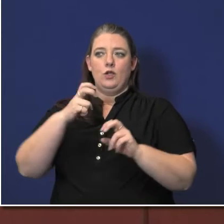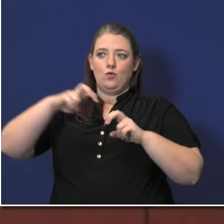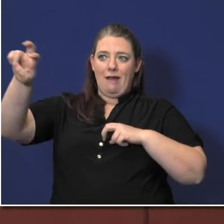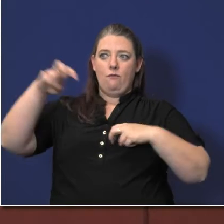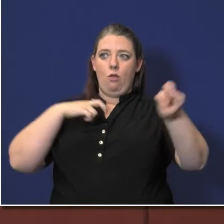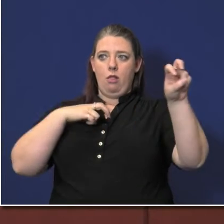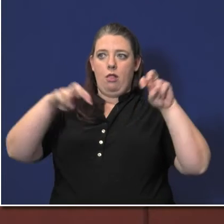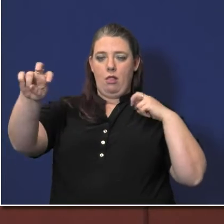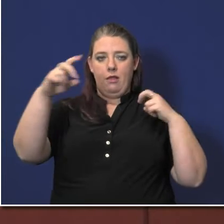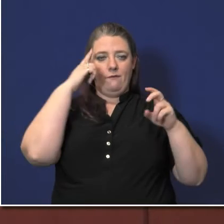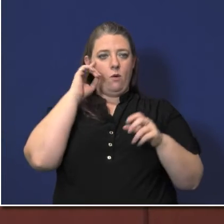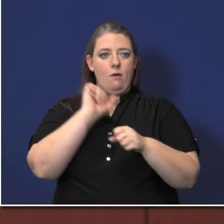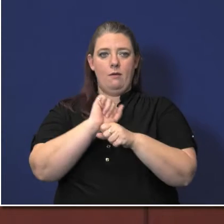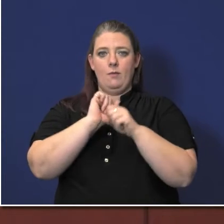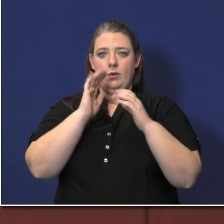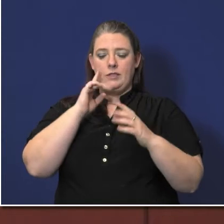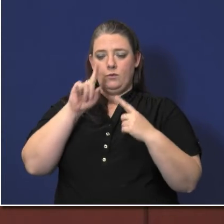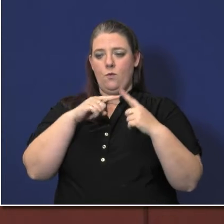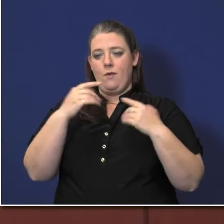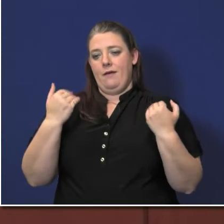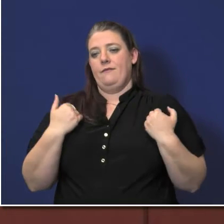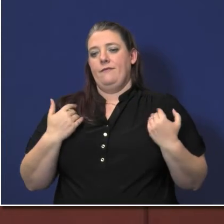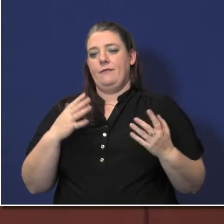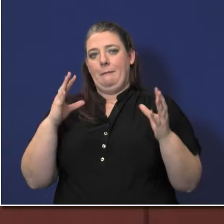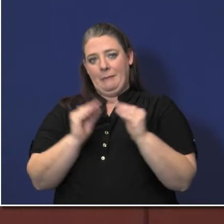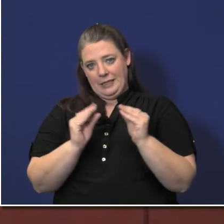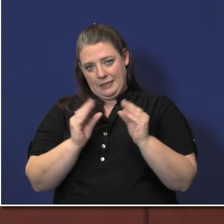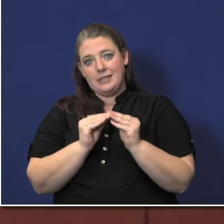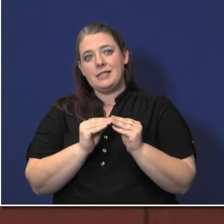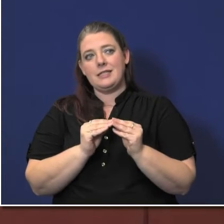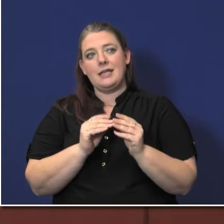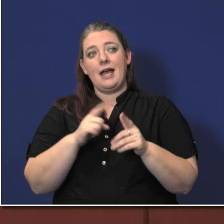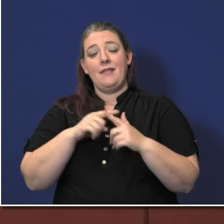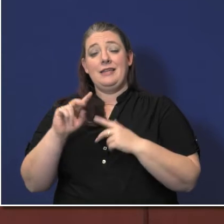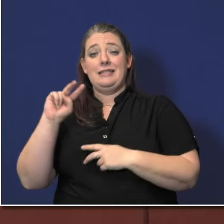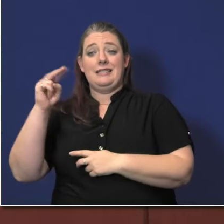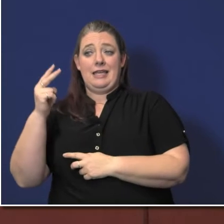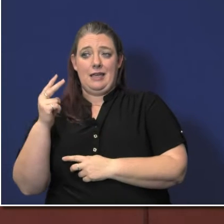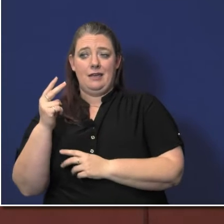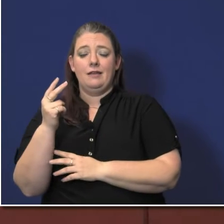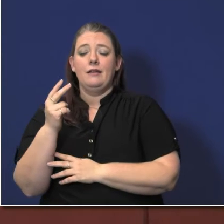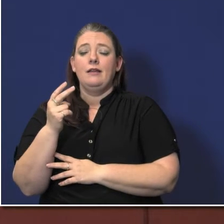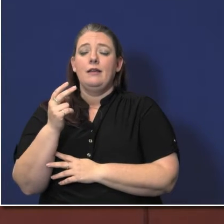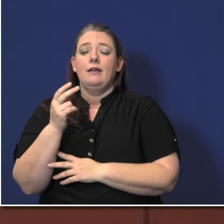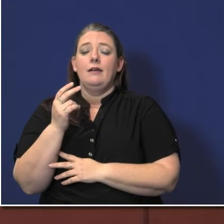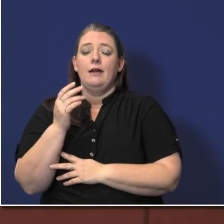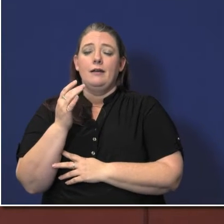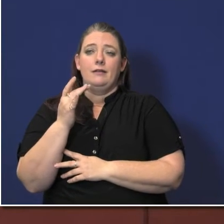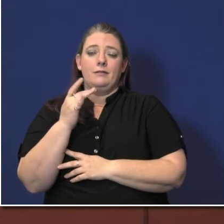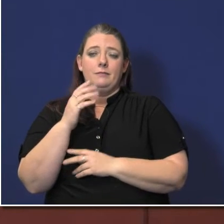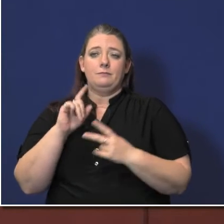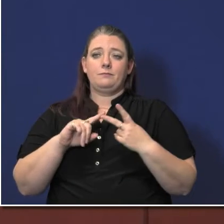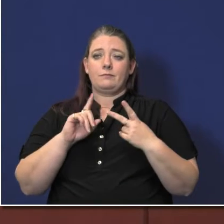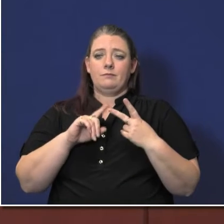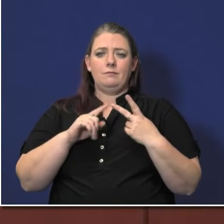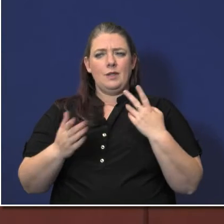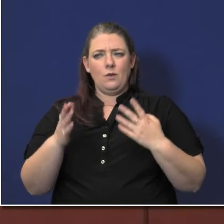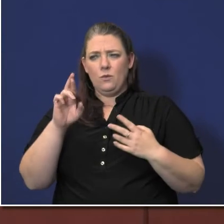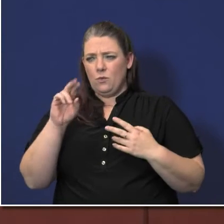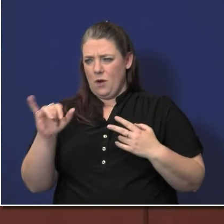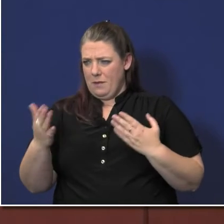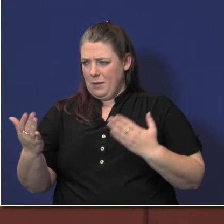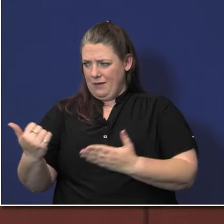our employees when we do have meetings. And then secondly, Roy, you may have to help me